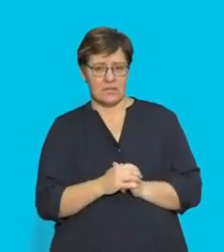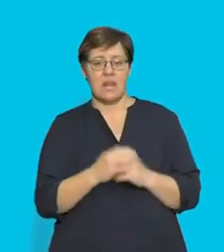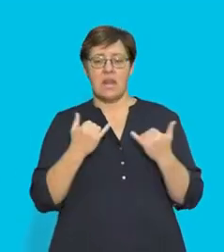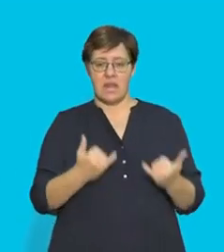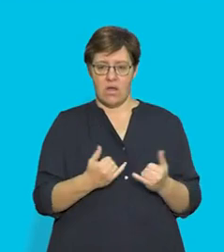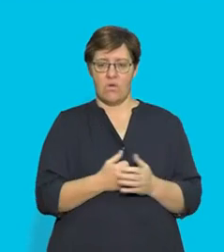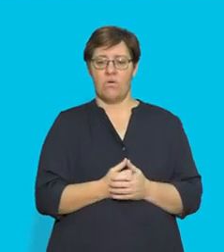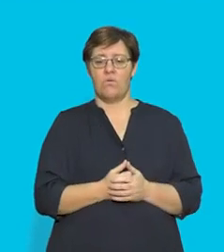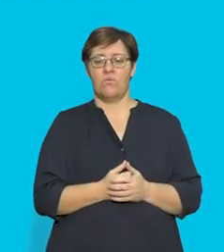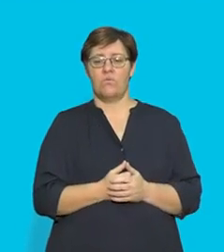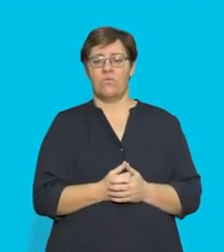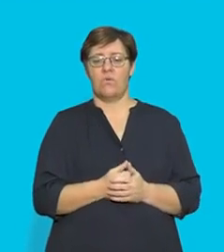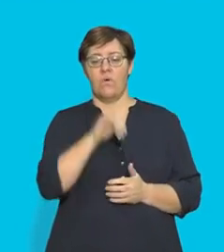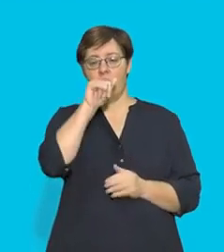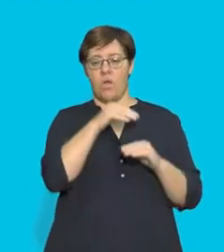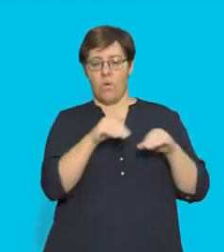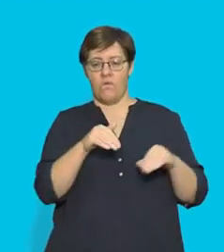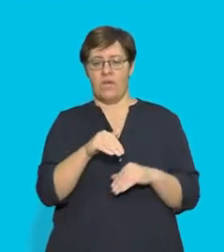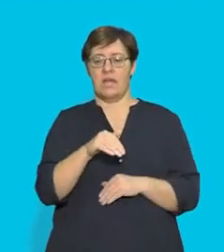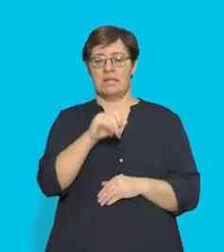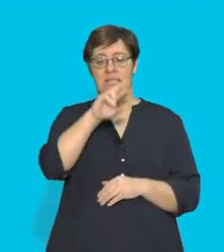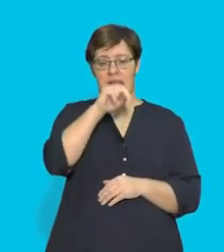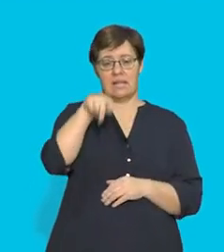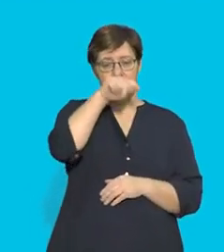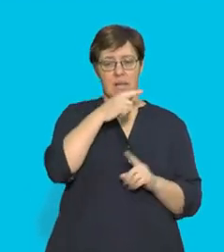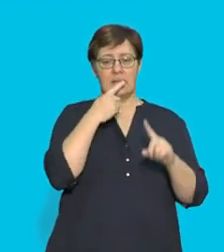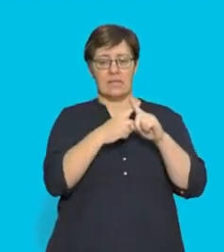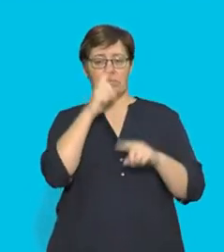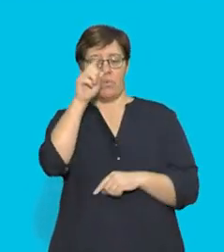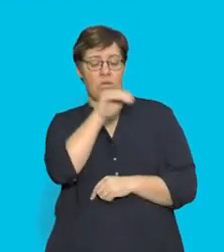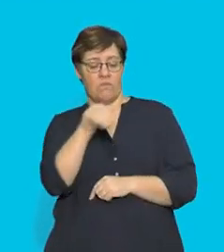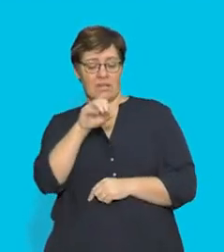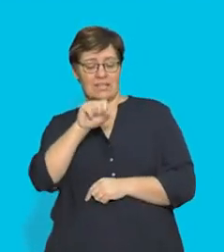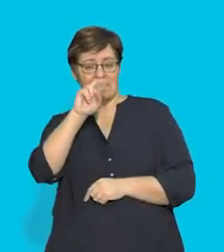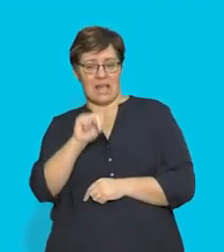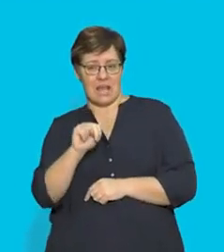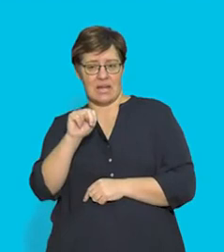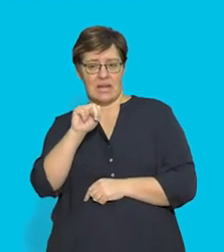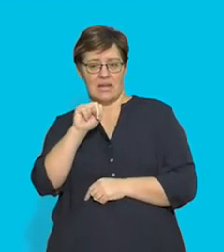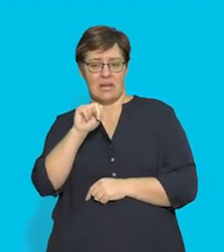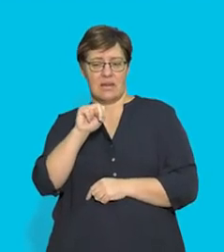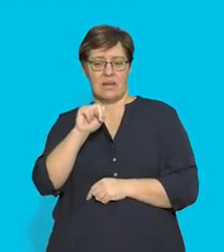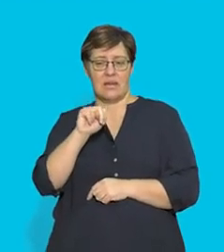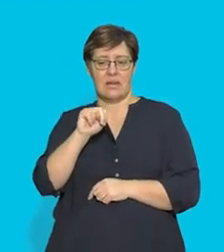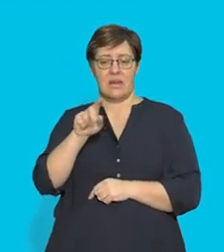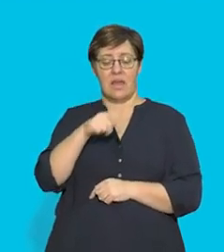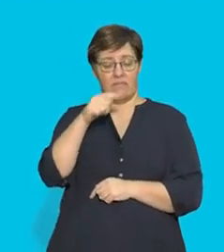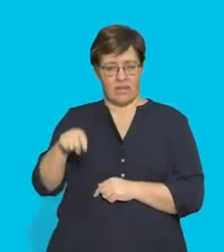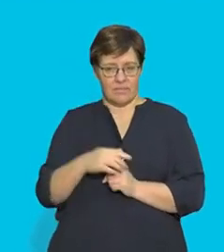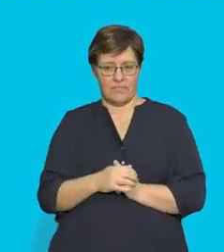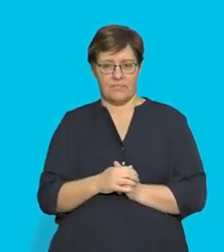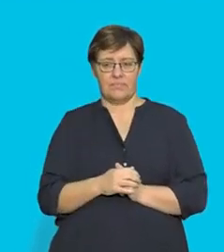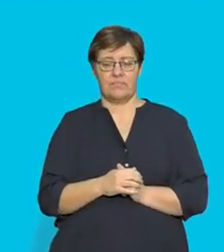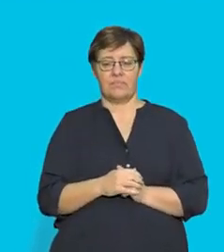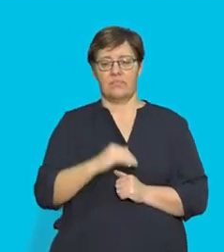times 1 over sine theta, because we're going to, this is the same as sine theta, sine alpha over 1. So it's going to become 1 over sine of